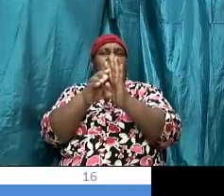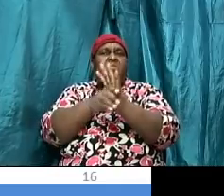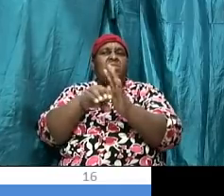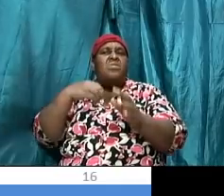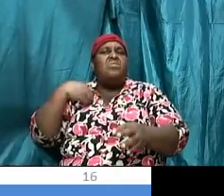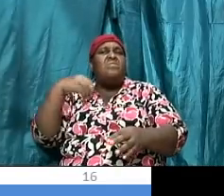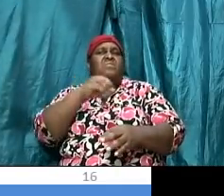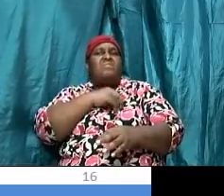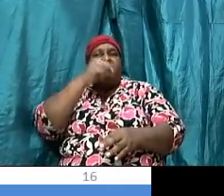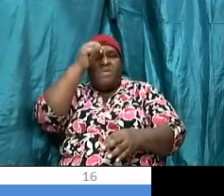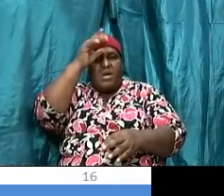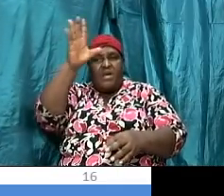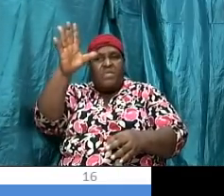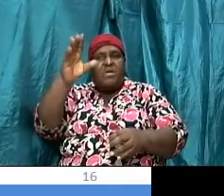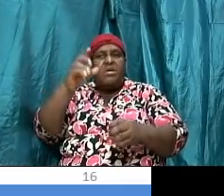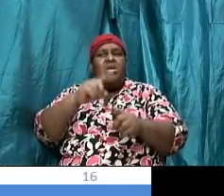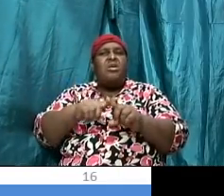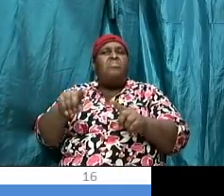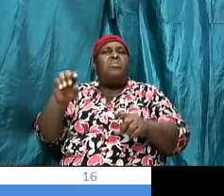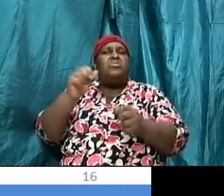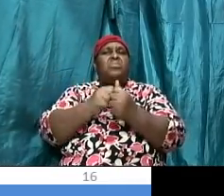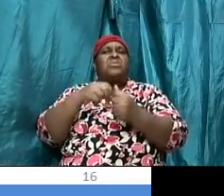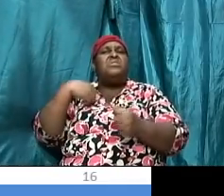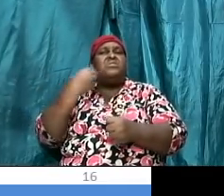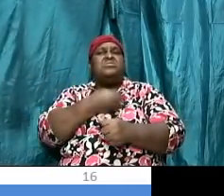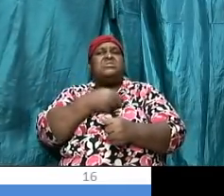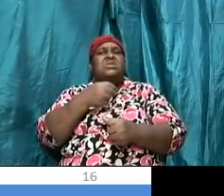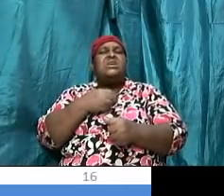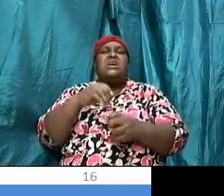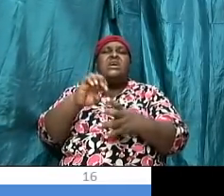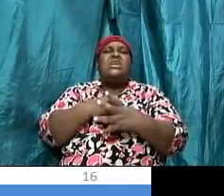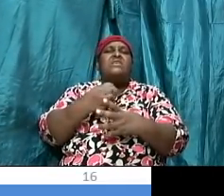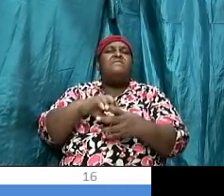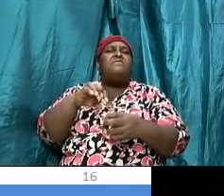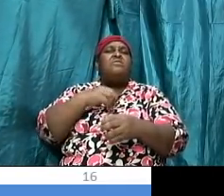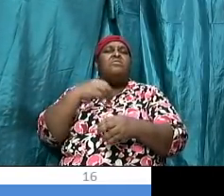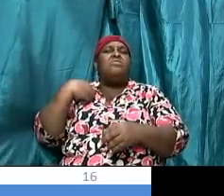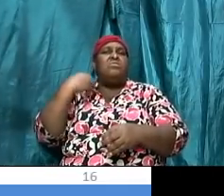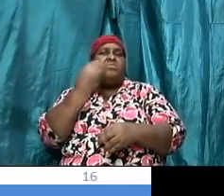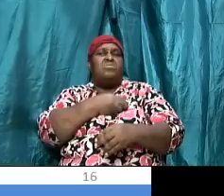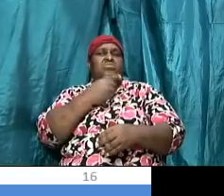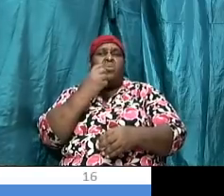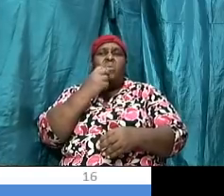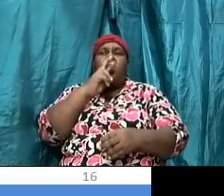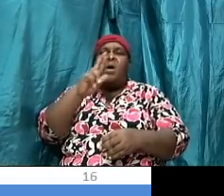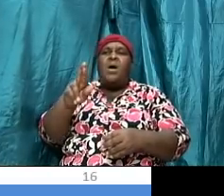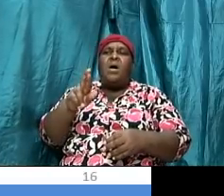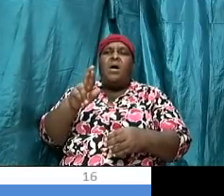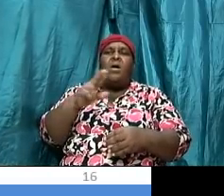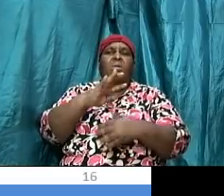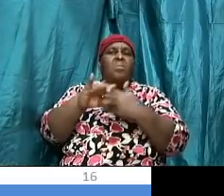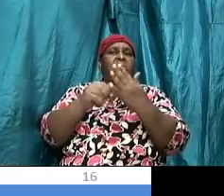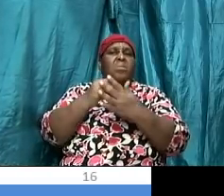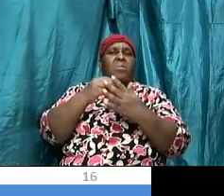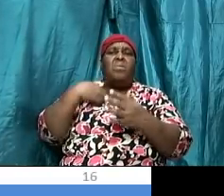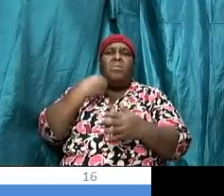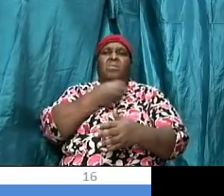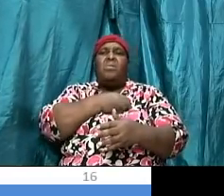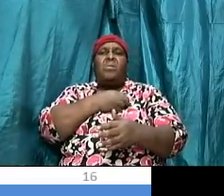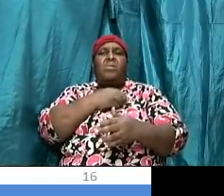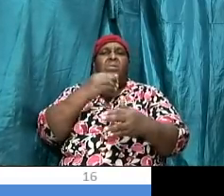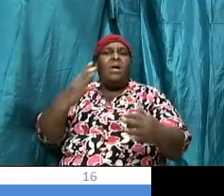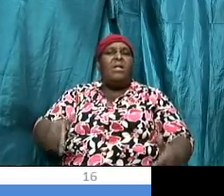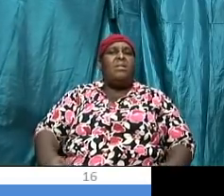us who are all of us here alive this day. So they are saying that the covenant that God is about to make with them, and he did it at